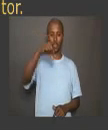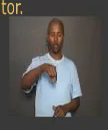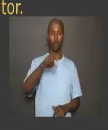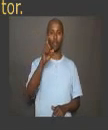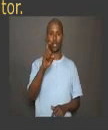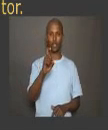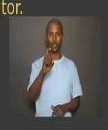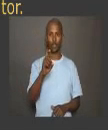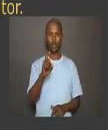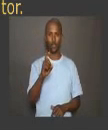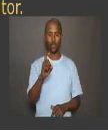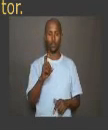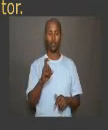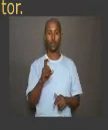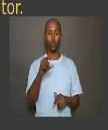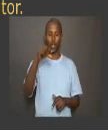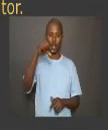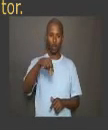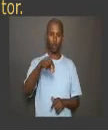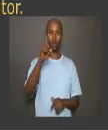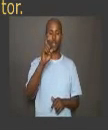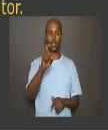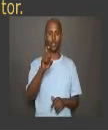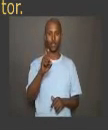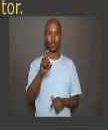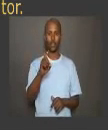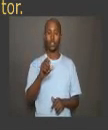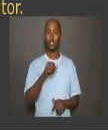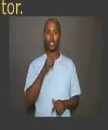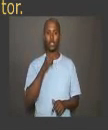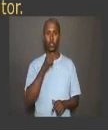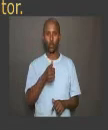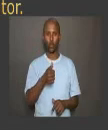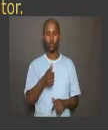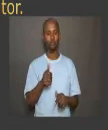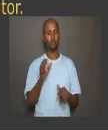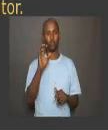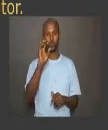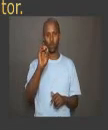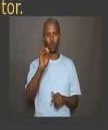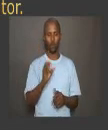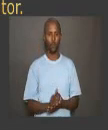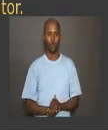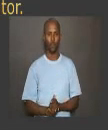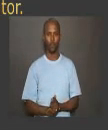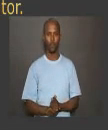x, where q of x is not 0.